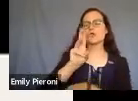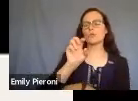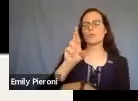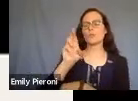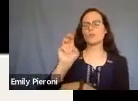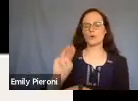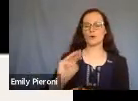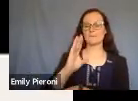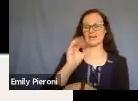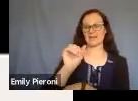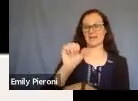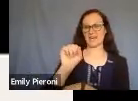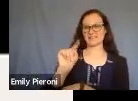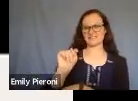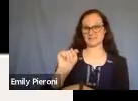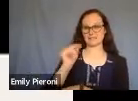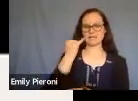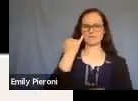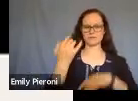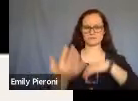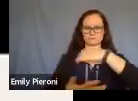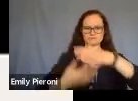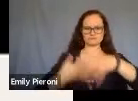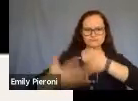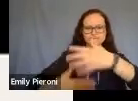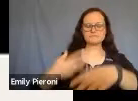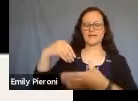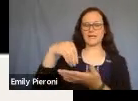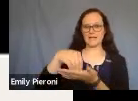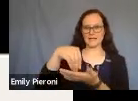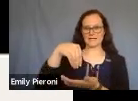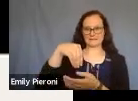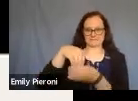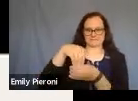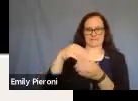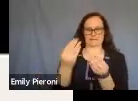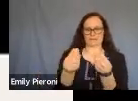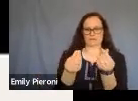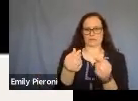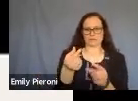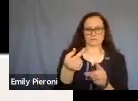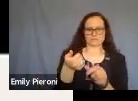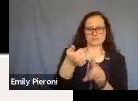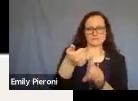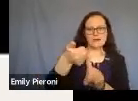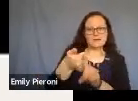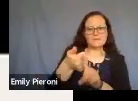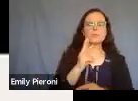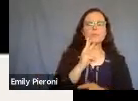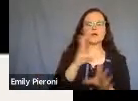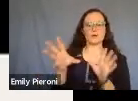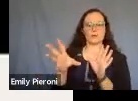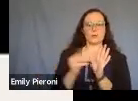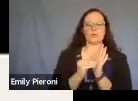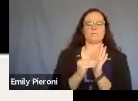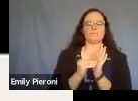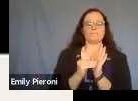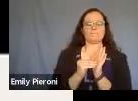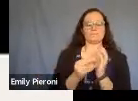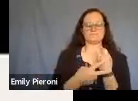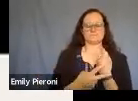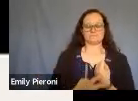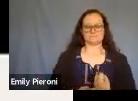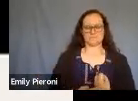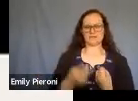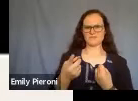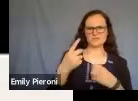the soil for nutrients, water retention, and things like that. So, have you ever done